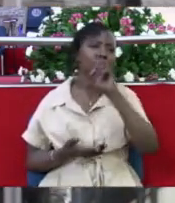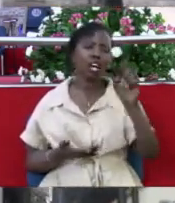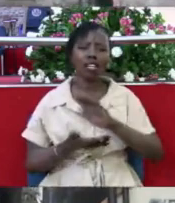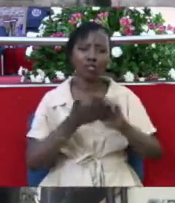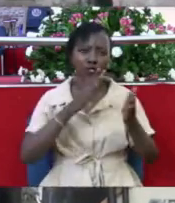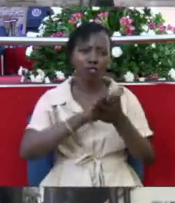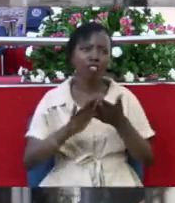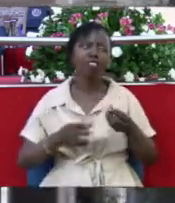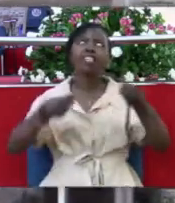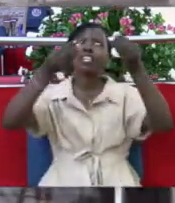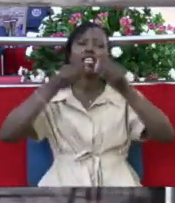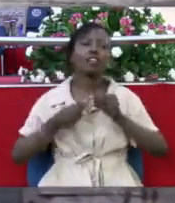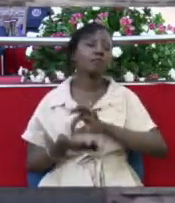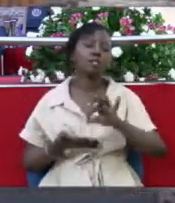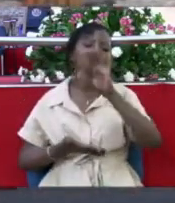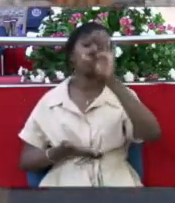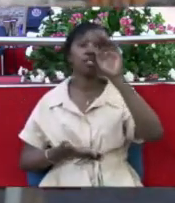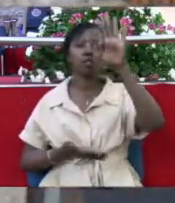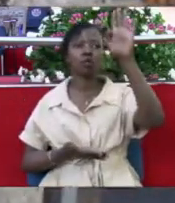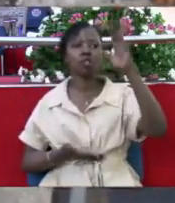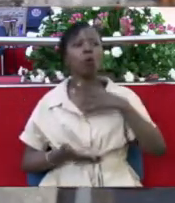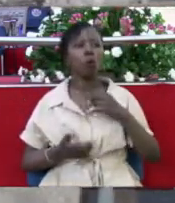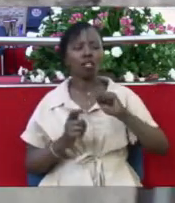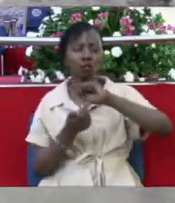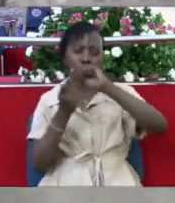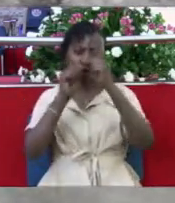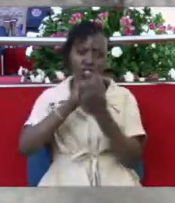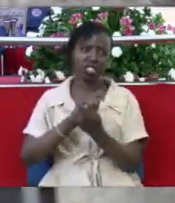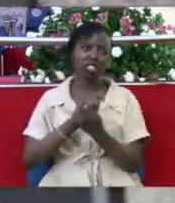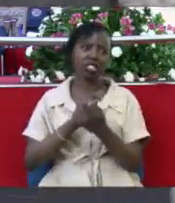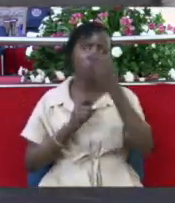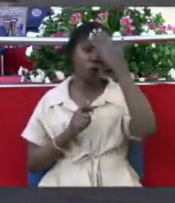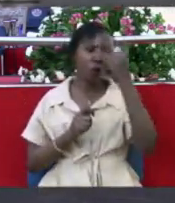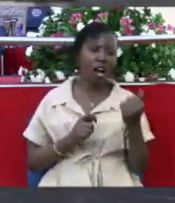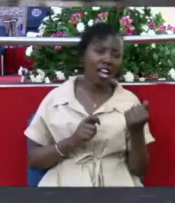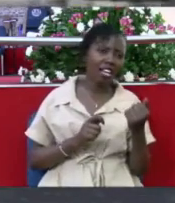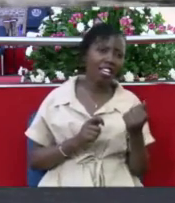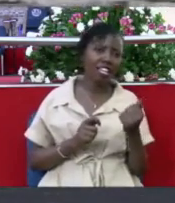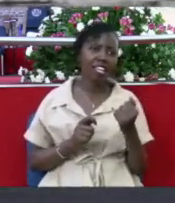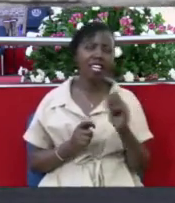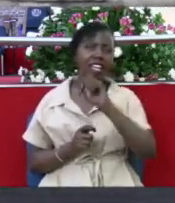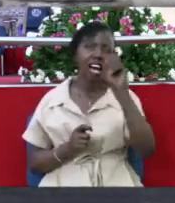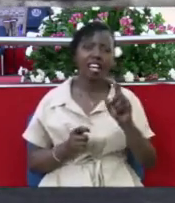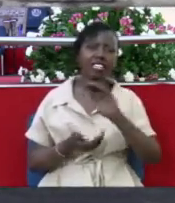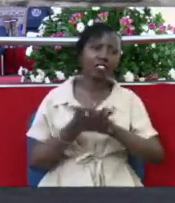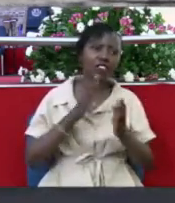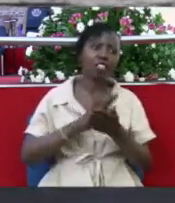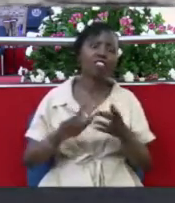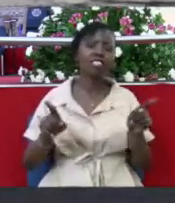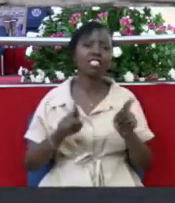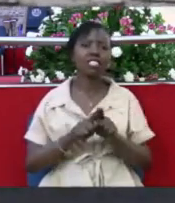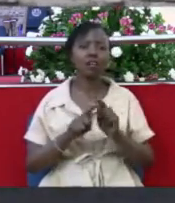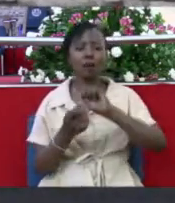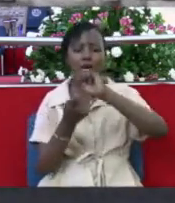your spirit. Nipatie roho. I want to turn around. Ninataka kugeuka. Because repentance is a 180 degree turn. Kwa sababu toba